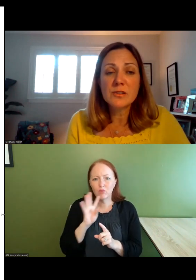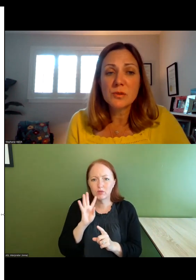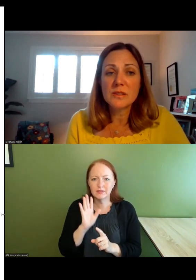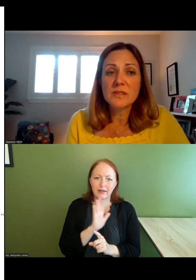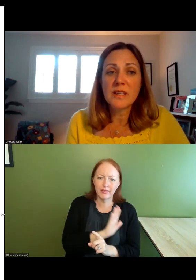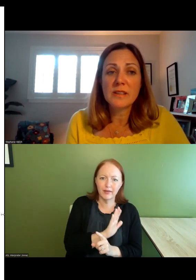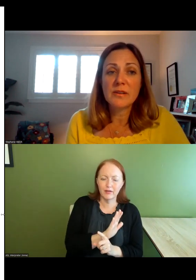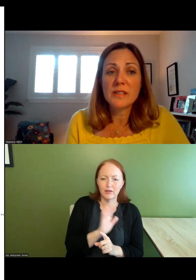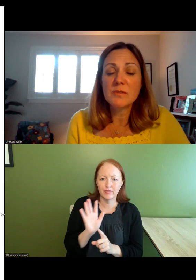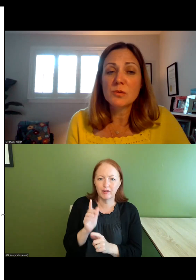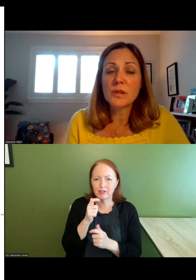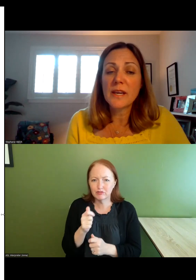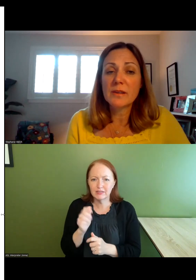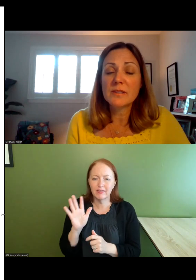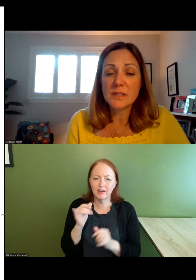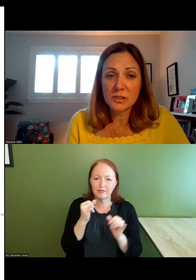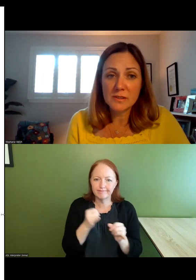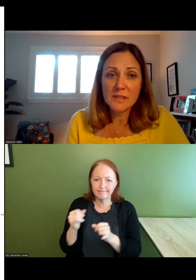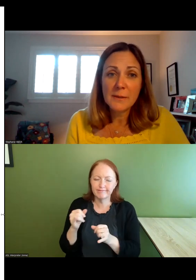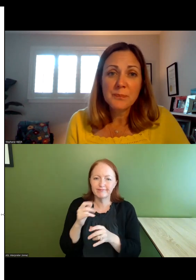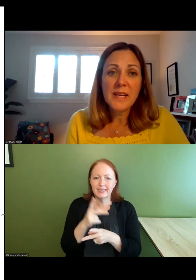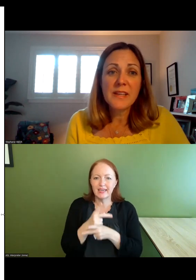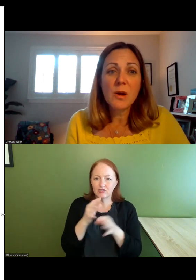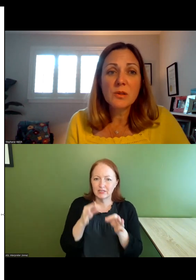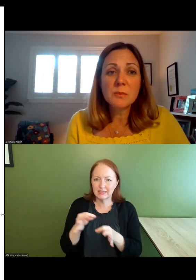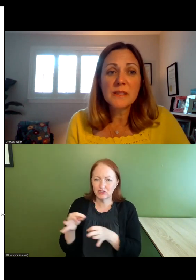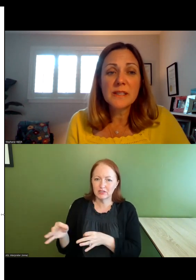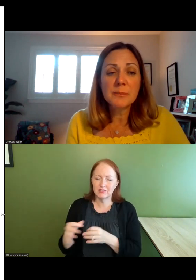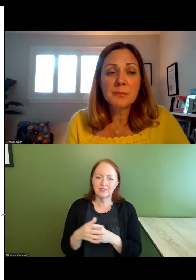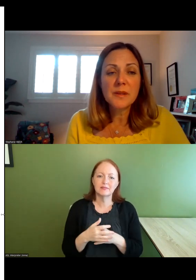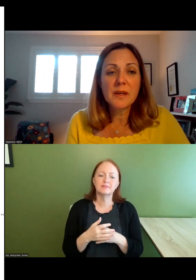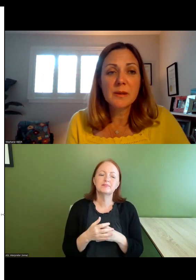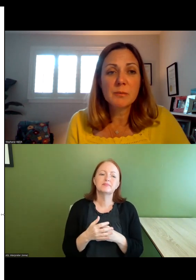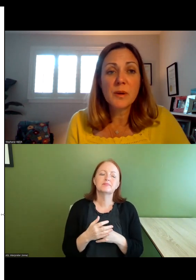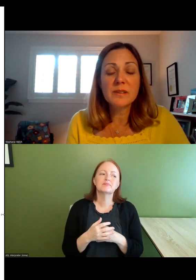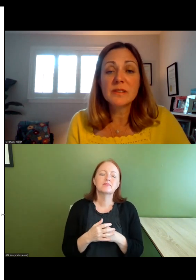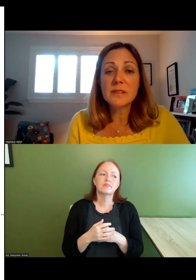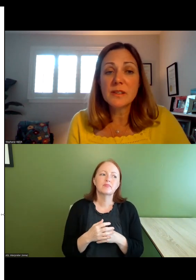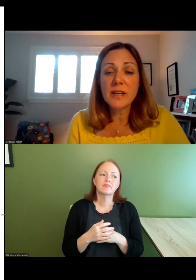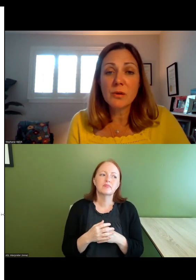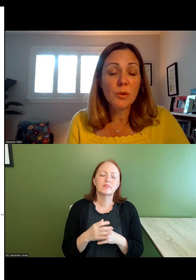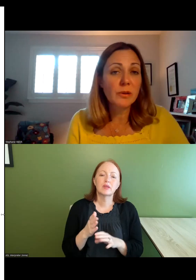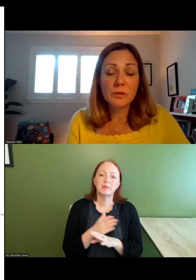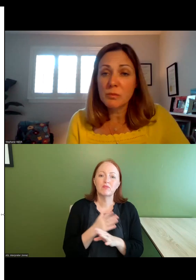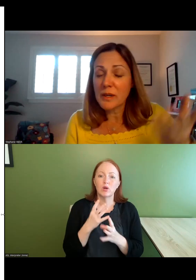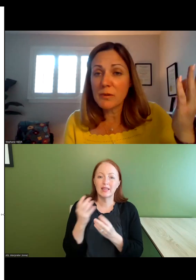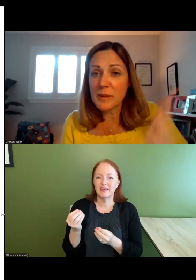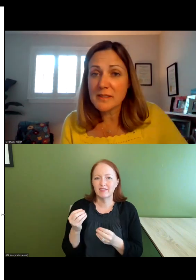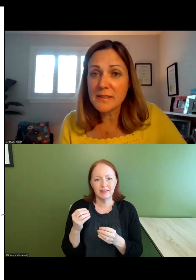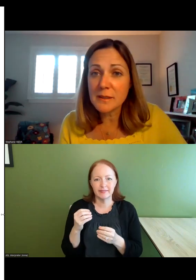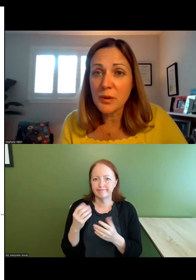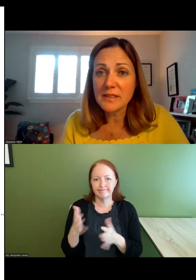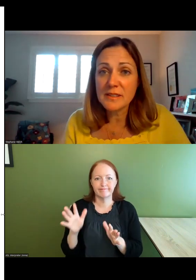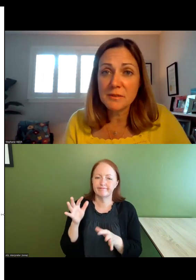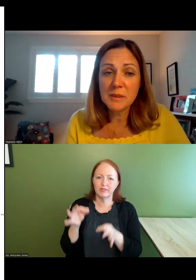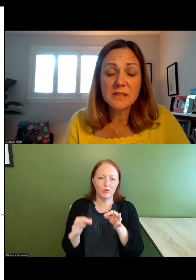their interest in their individual care decisions. And then ultimately, prior to leaving care court or whenever it makes